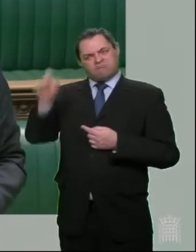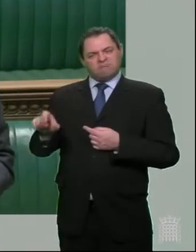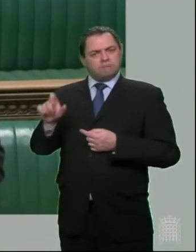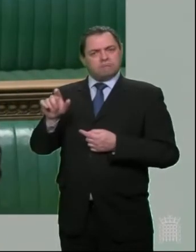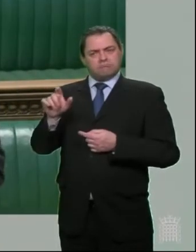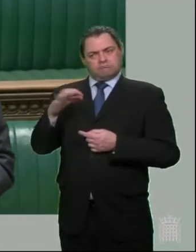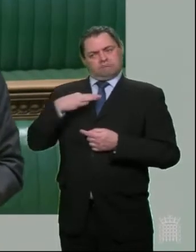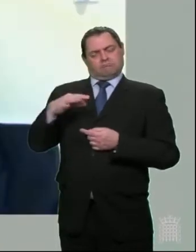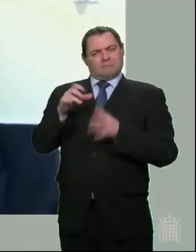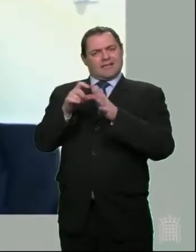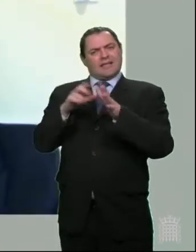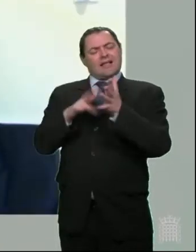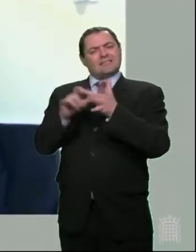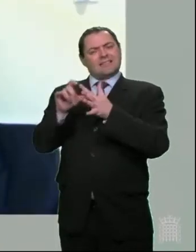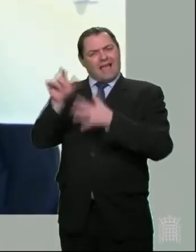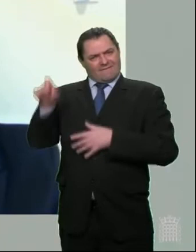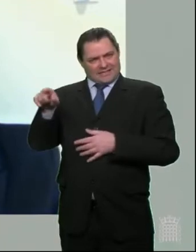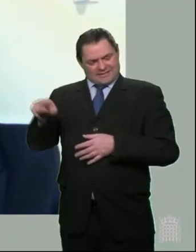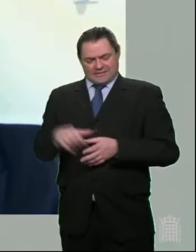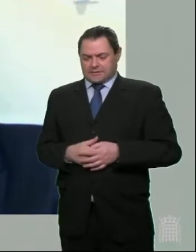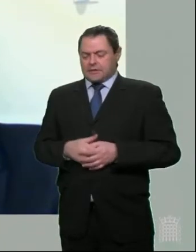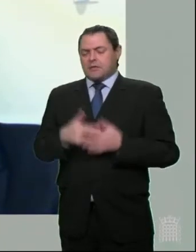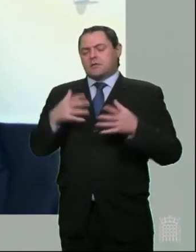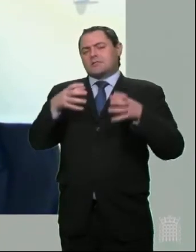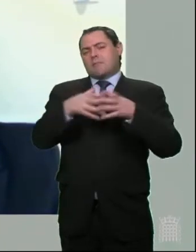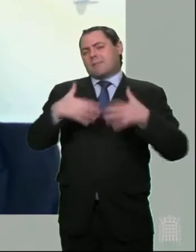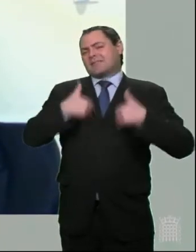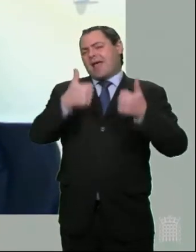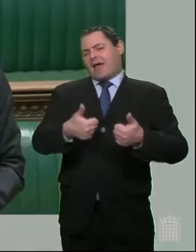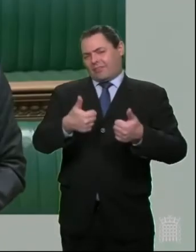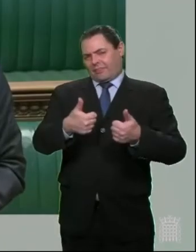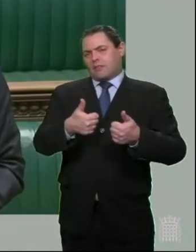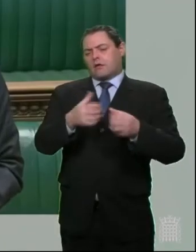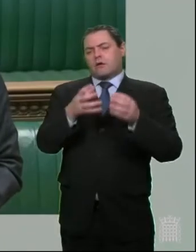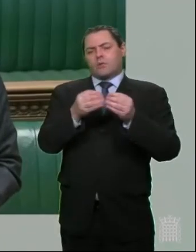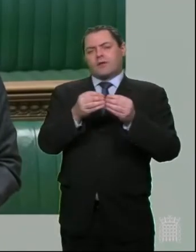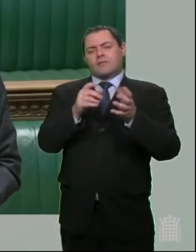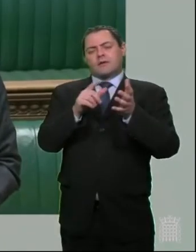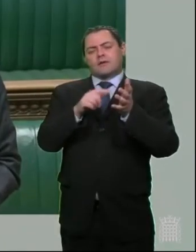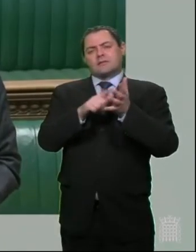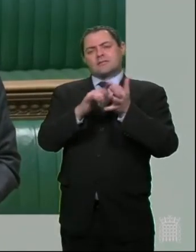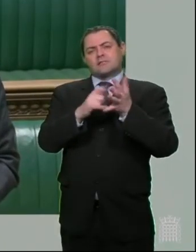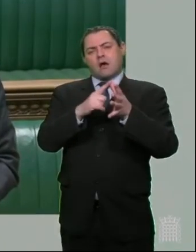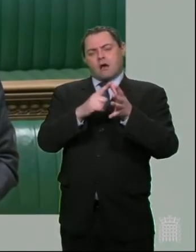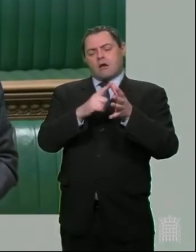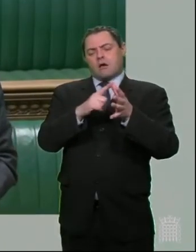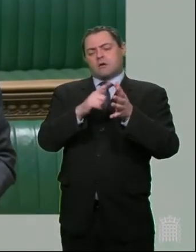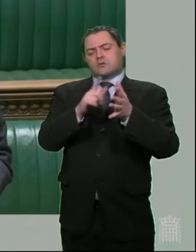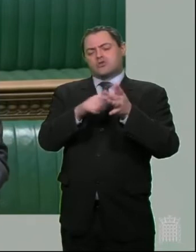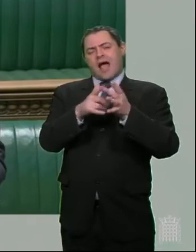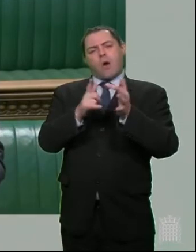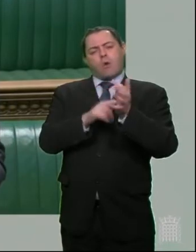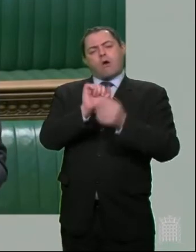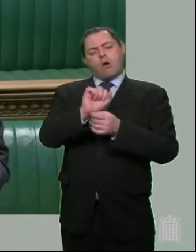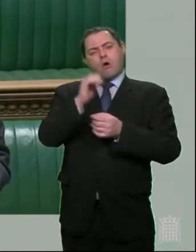can tell her that the Department of Health is working with Tessa Jowell's brain cancer mission and